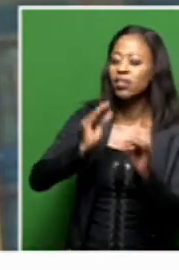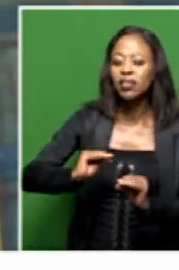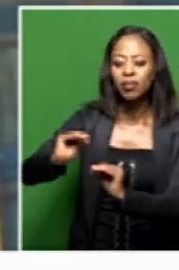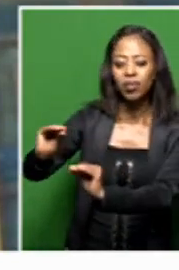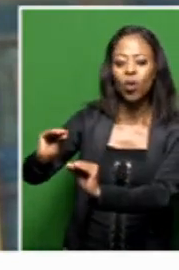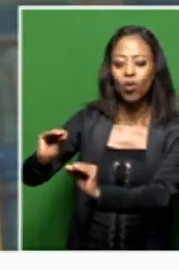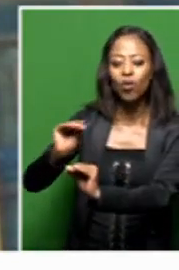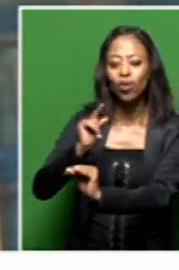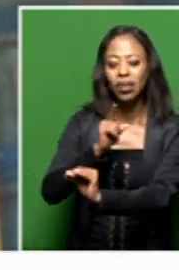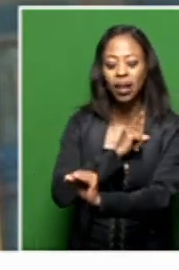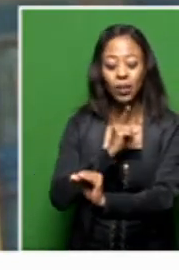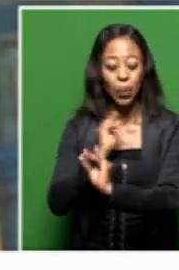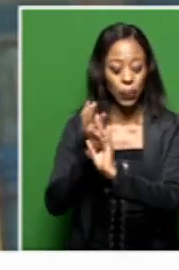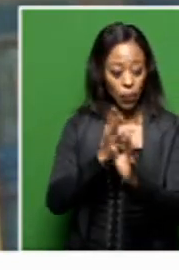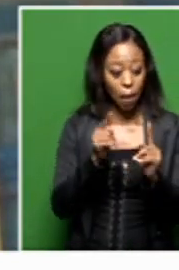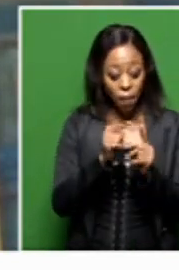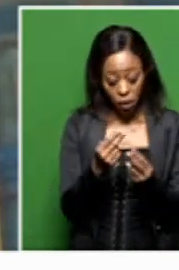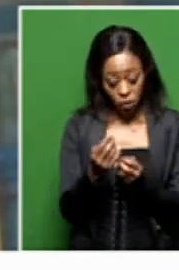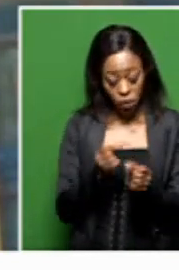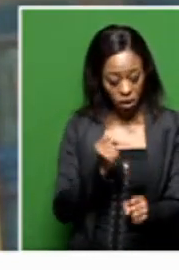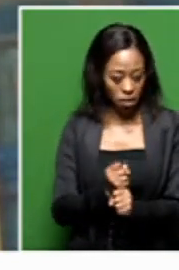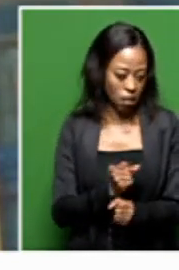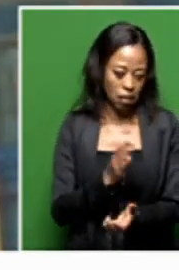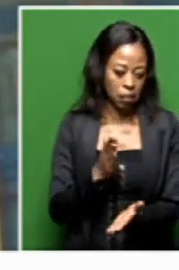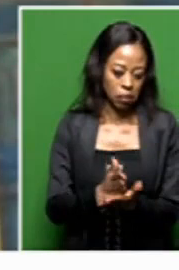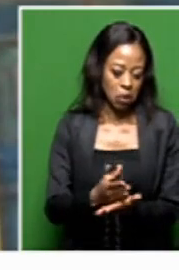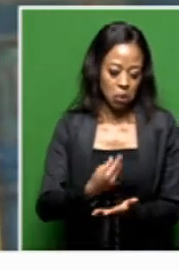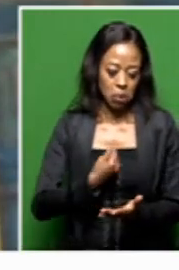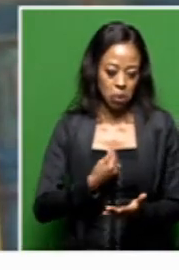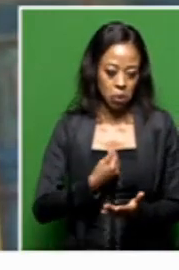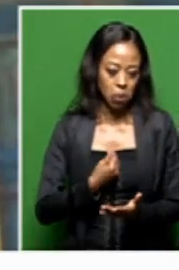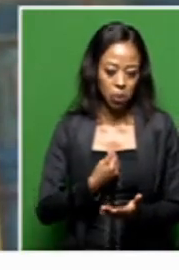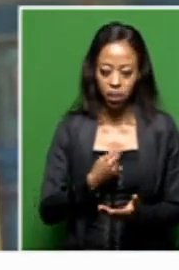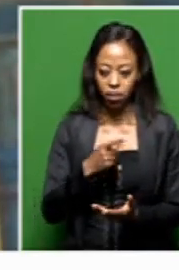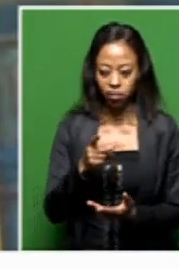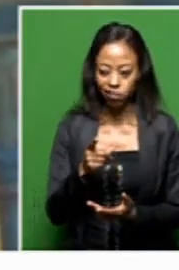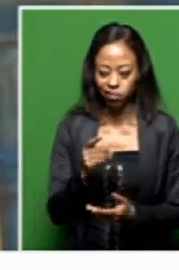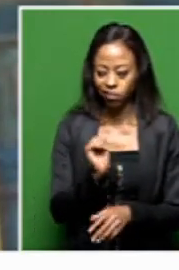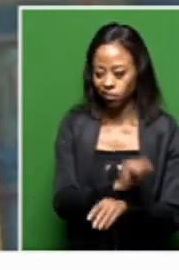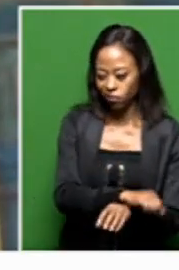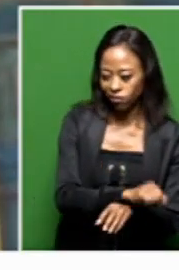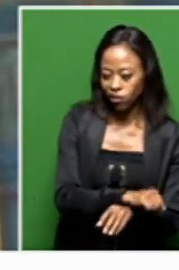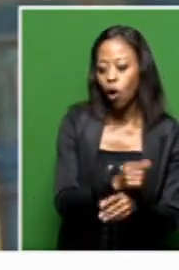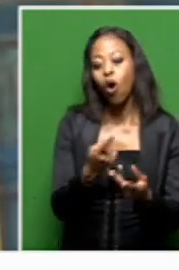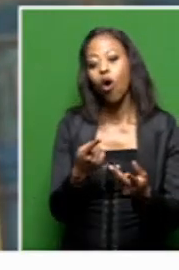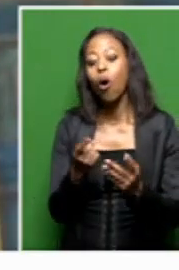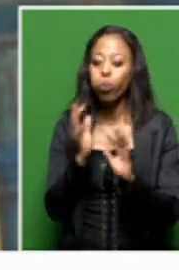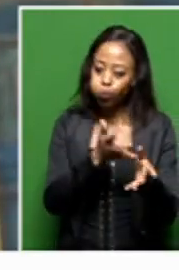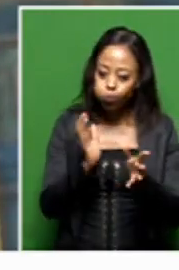in large numbers. But in the new year, I'm sure that that younger group of people will start coming more for